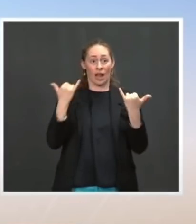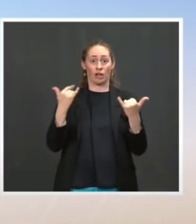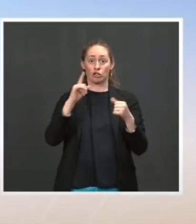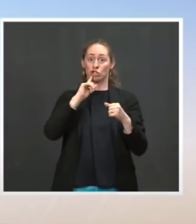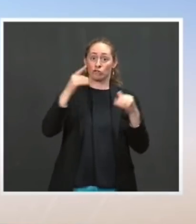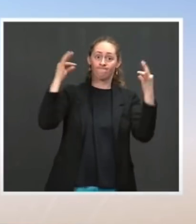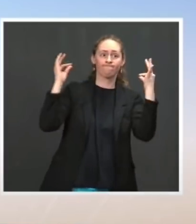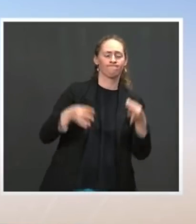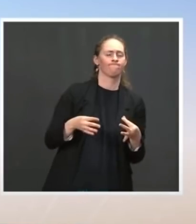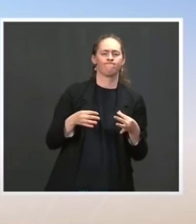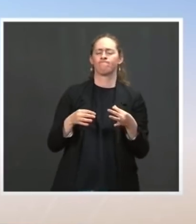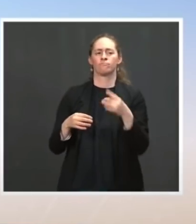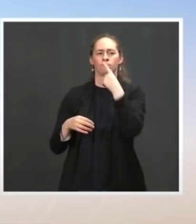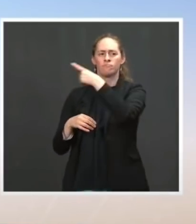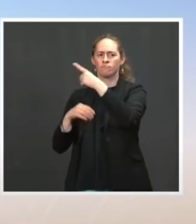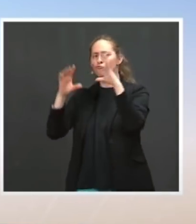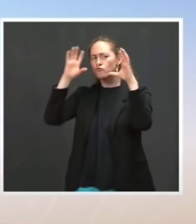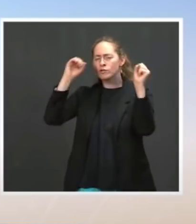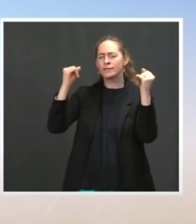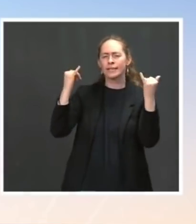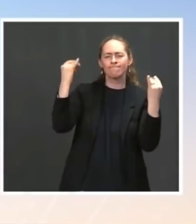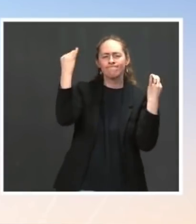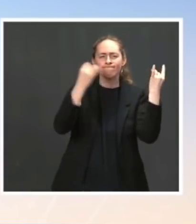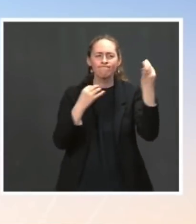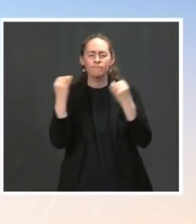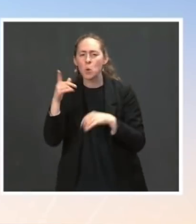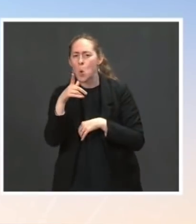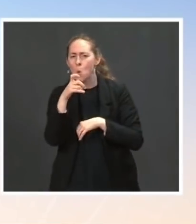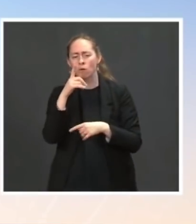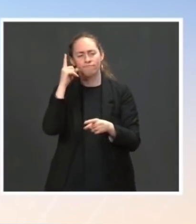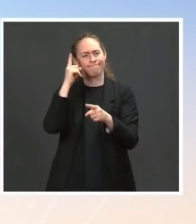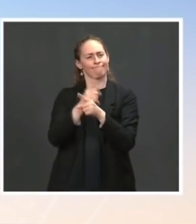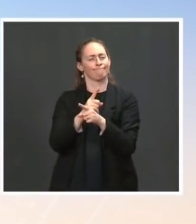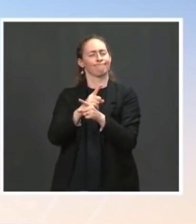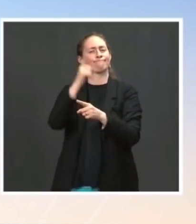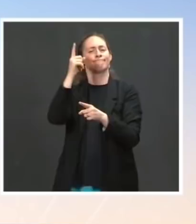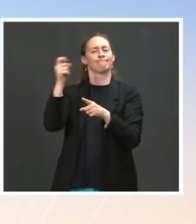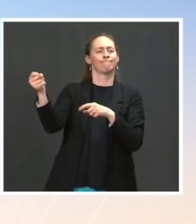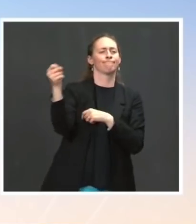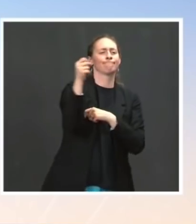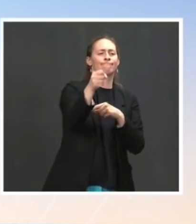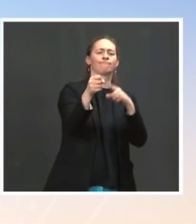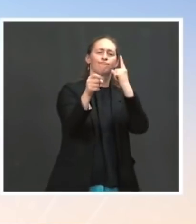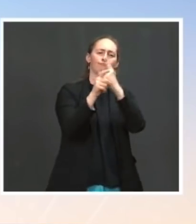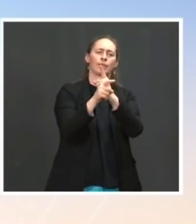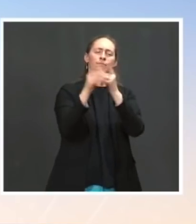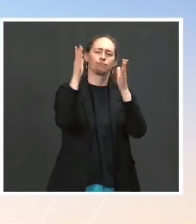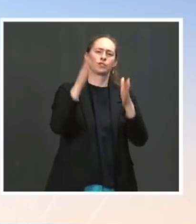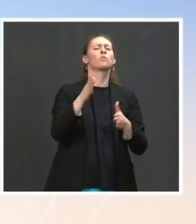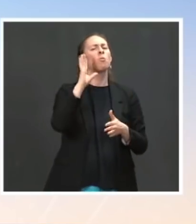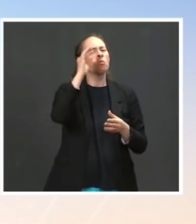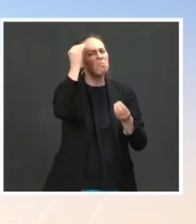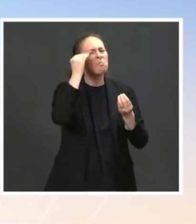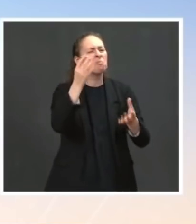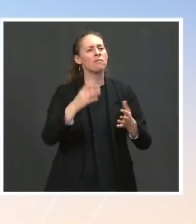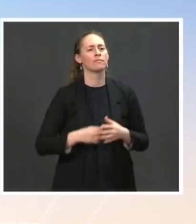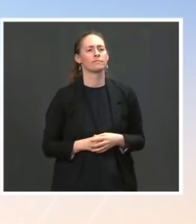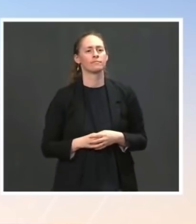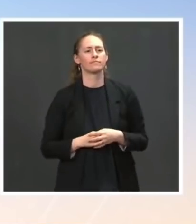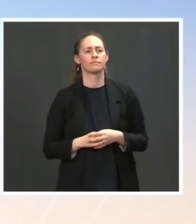He's starting to consider a range of qualified individuals, so hopefully we'll have more soon. Go ahead. Two tax questions for